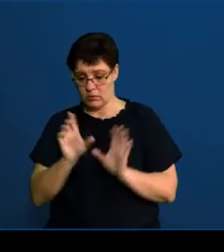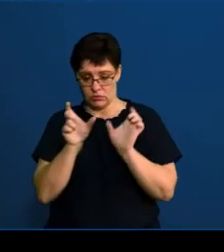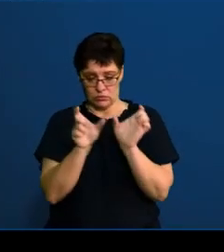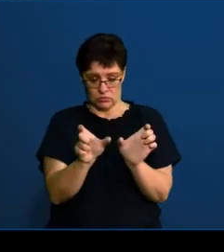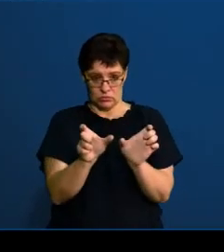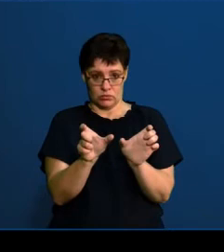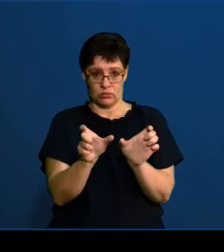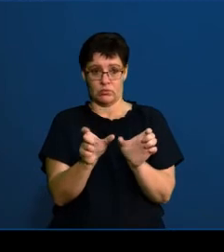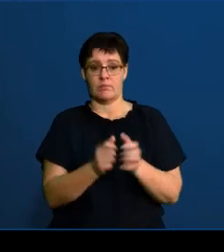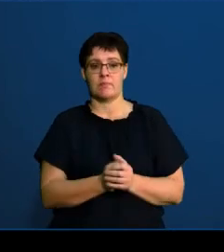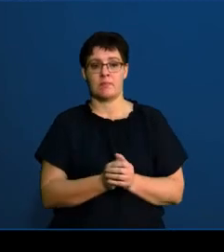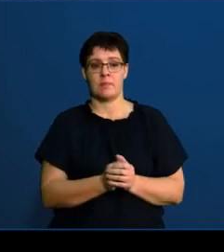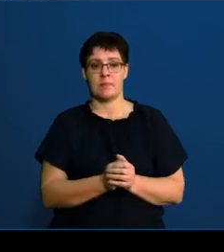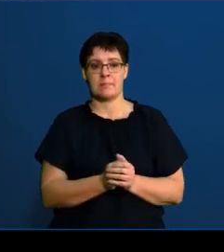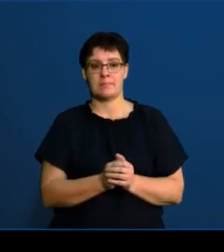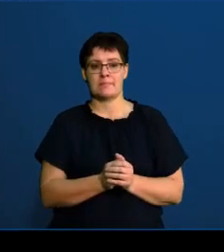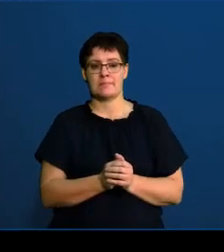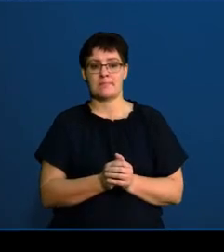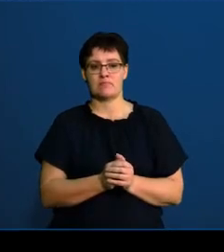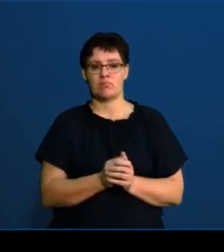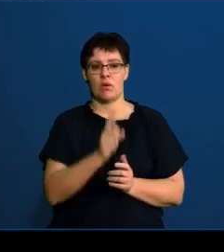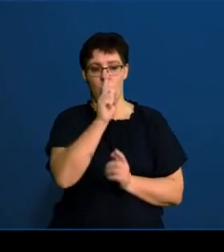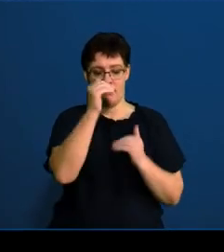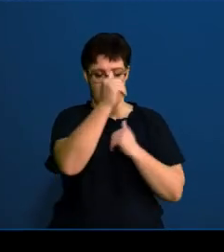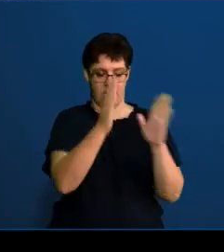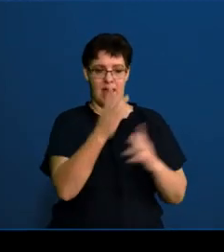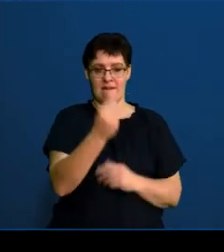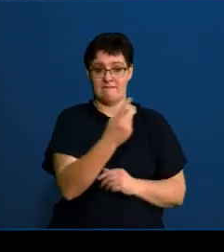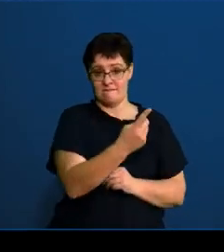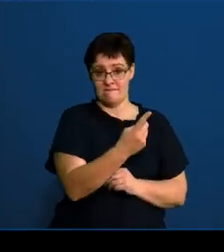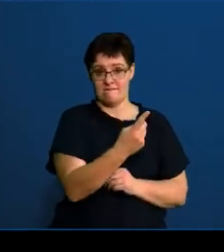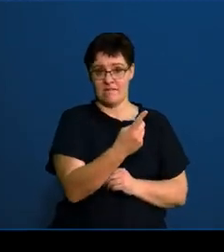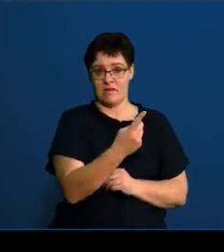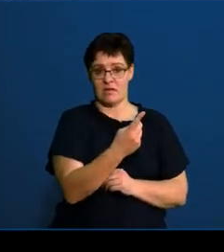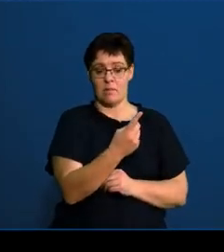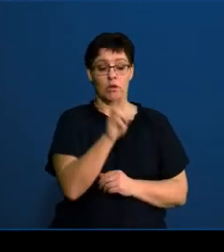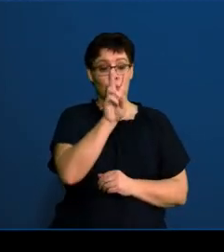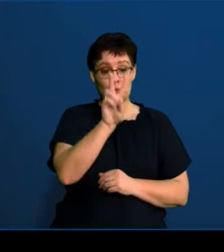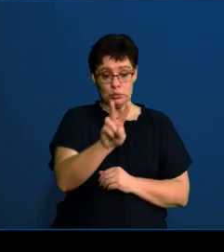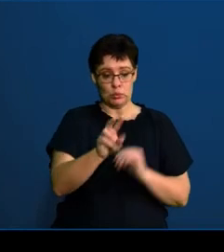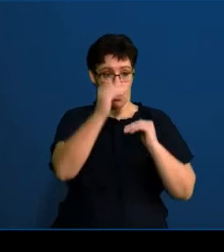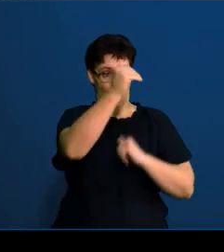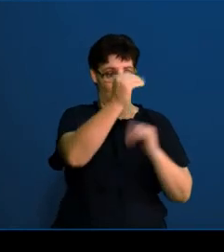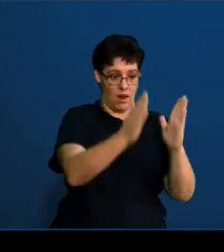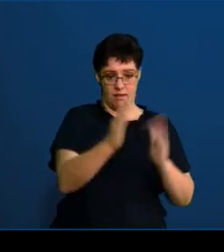show you in the next page, I've got the small window panes. So I'm going to take 2 small window panes,